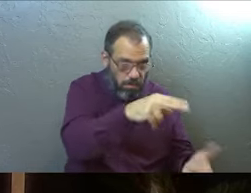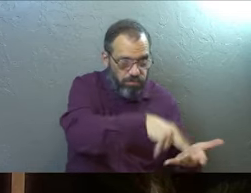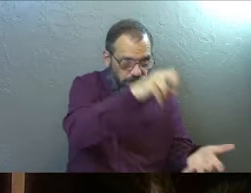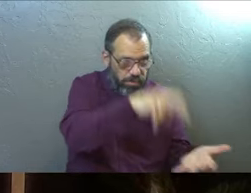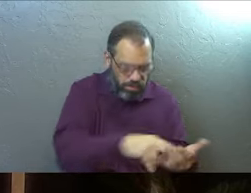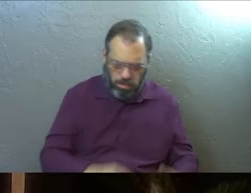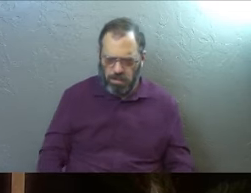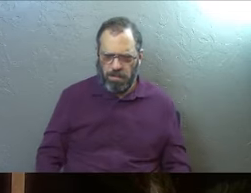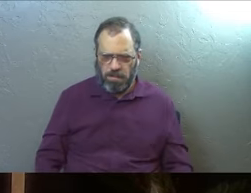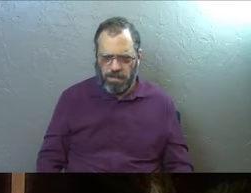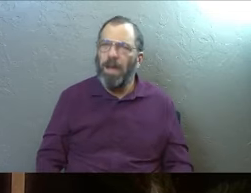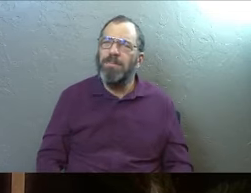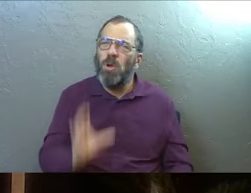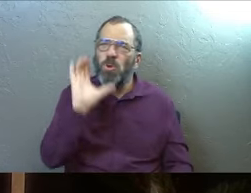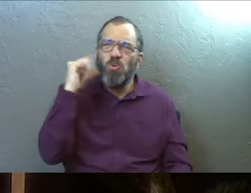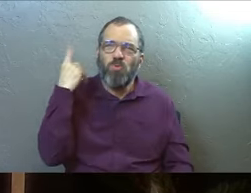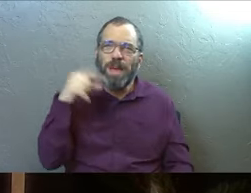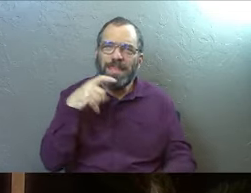Crazy little moment.